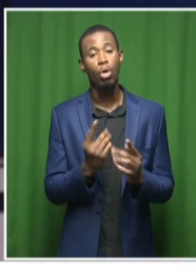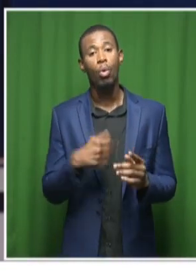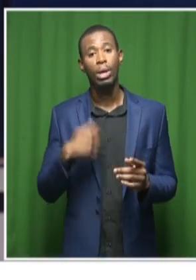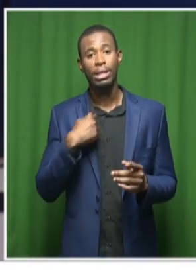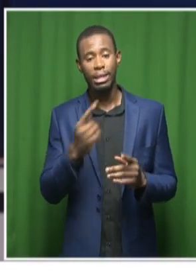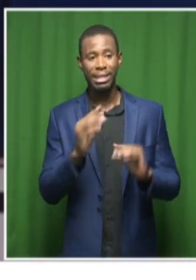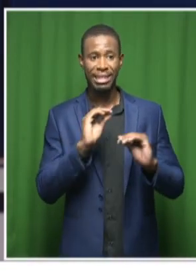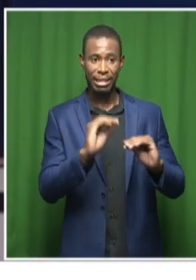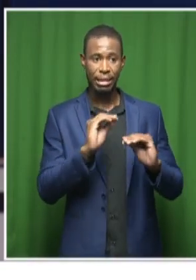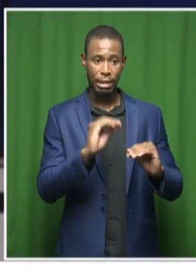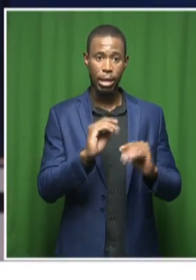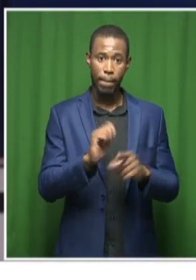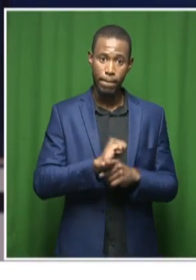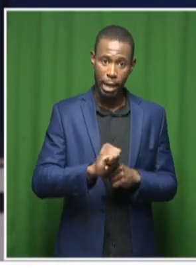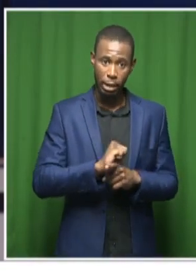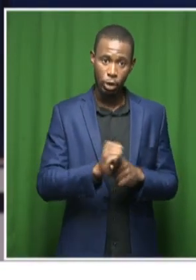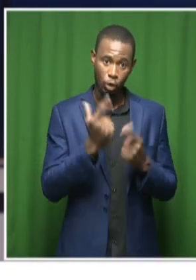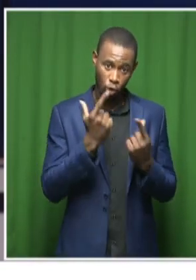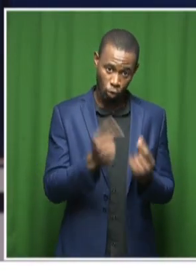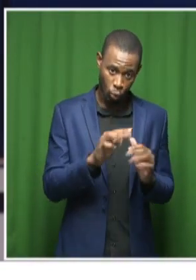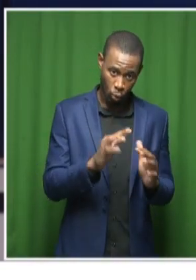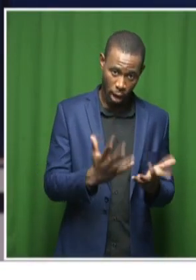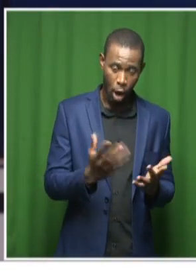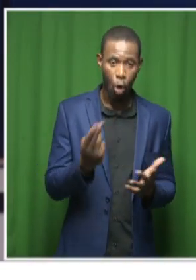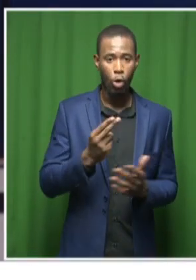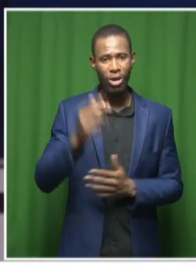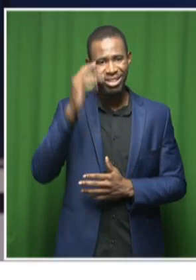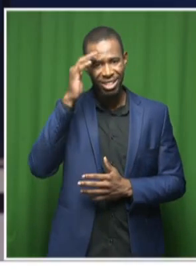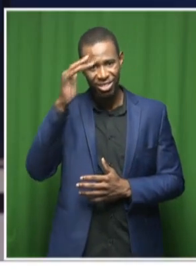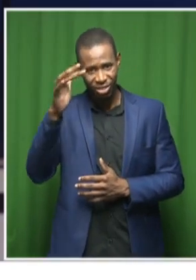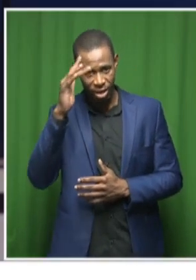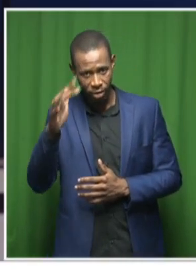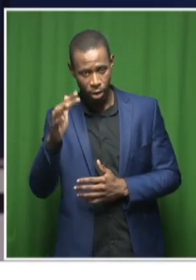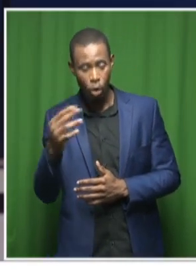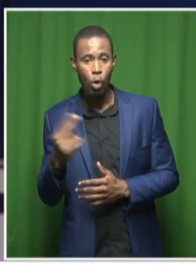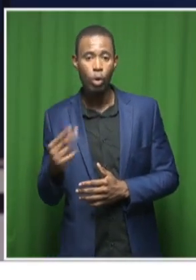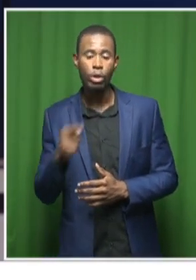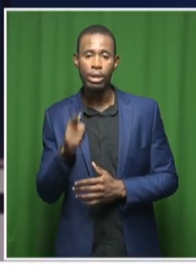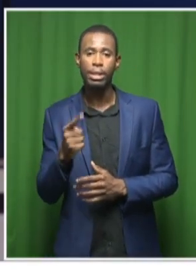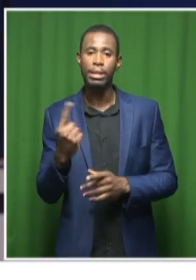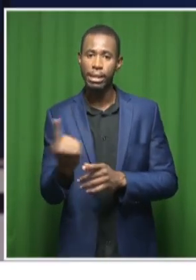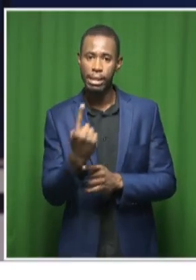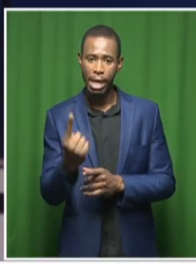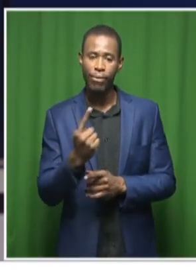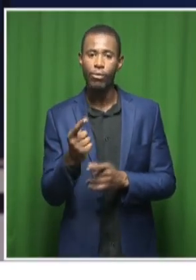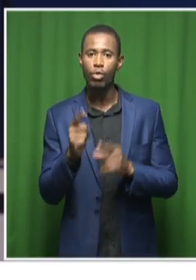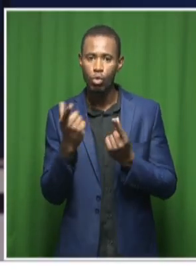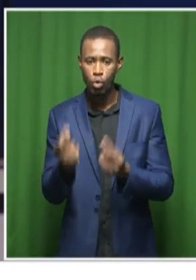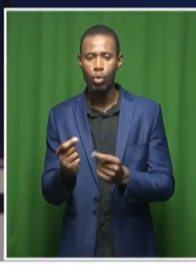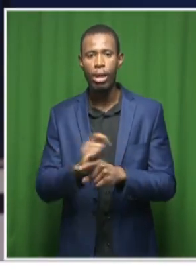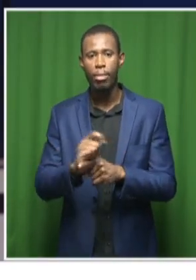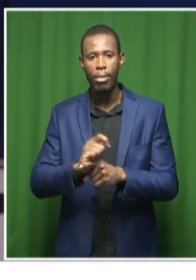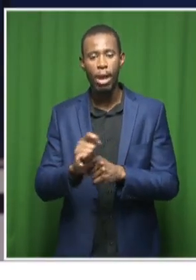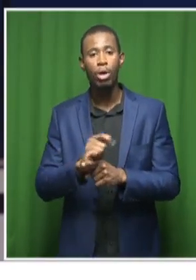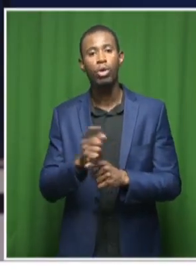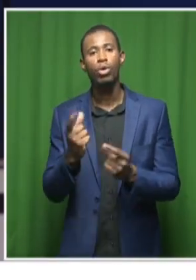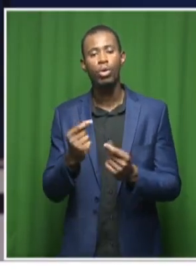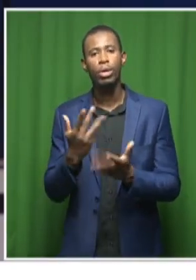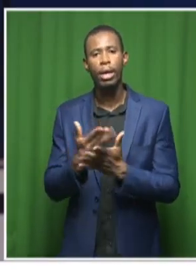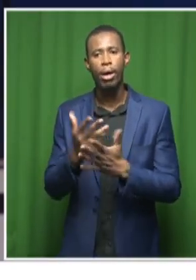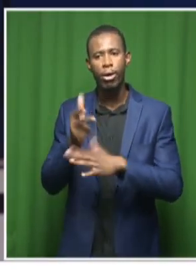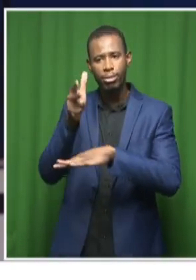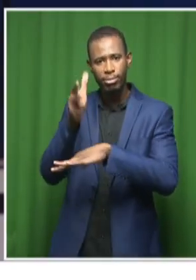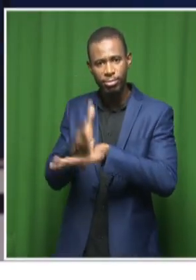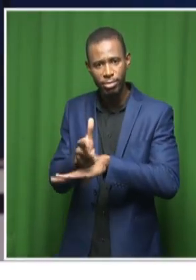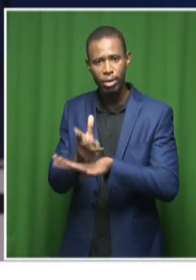the theoretical skills, and then we'll also get to have you do some practical work by shooting a documentary, shooting a web series,